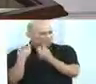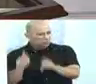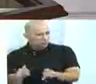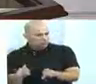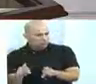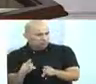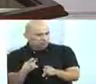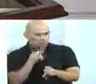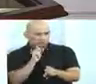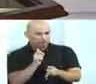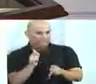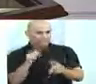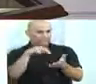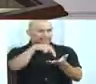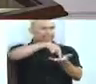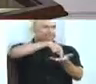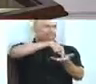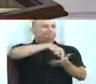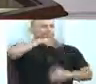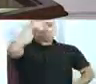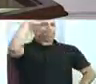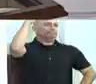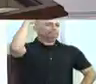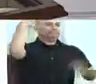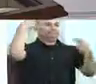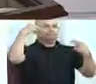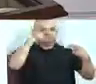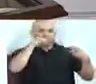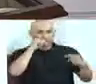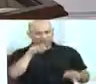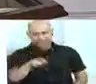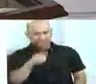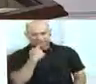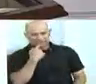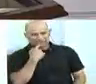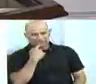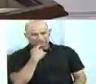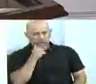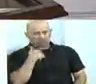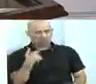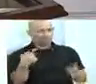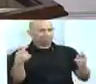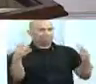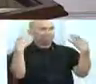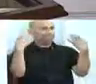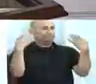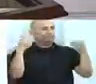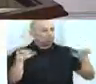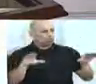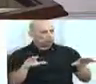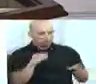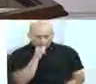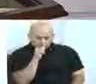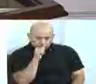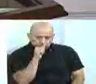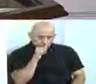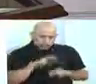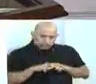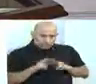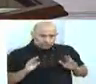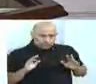don't have to get up. You don't have to stand up. You don't have to stand out. You can do it right where you